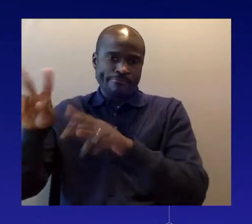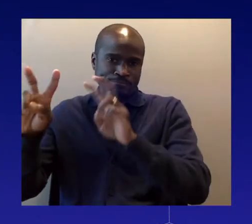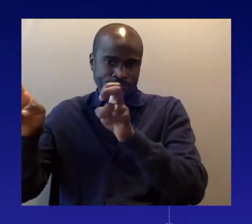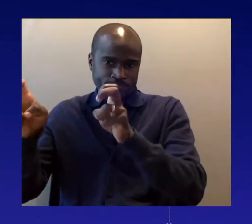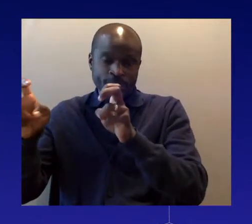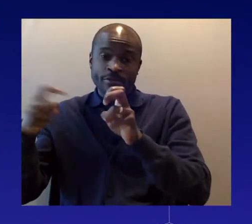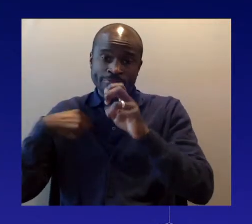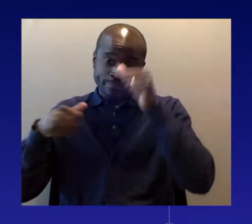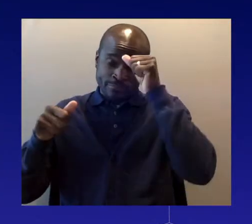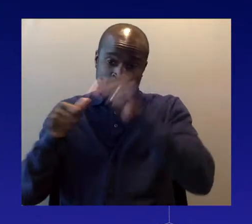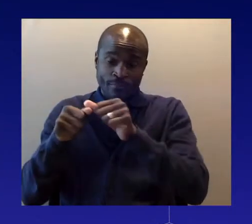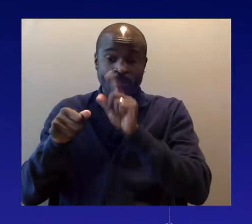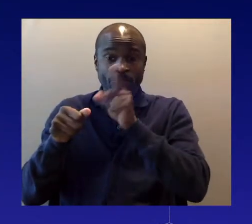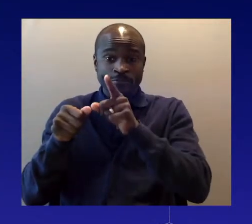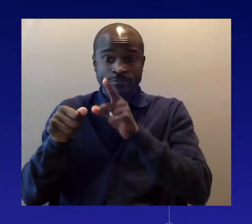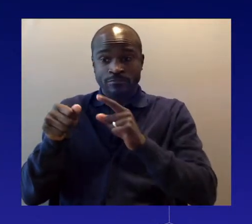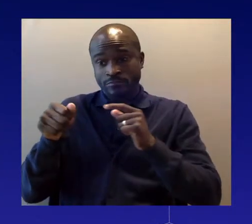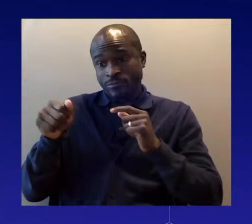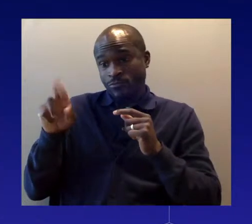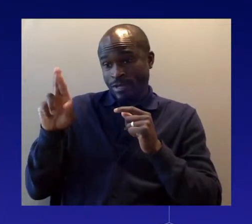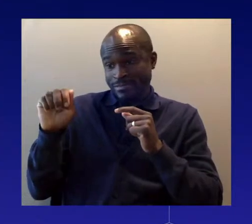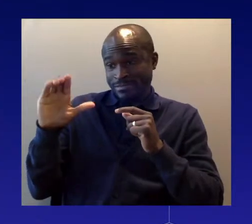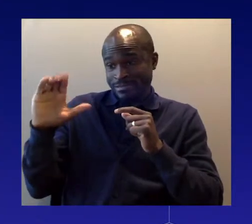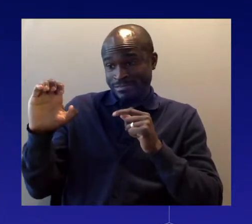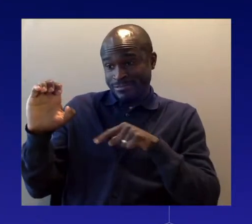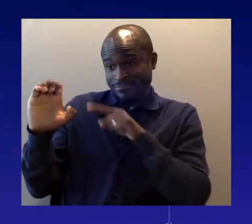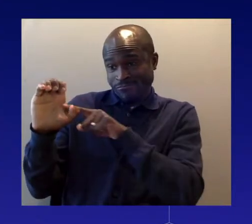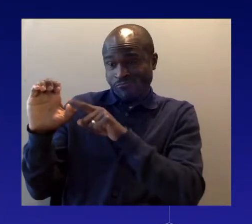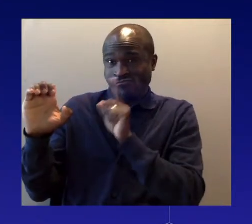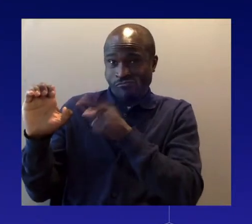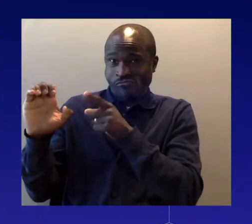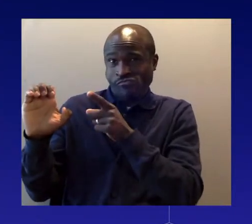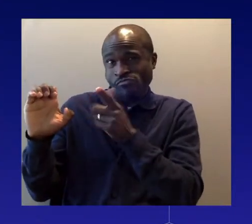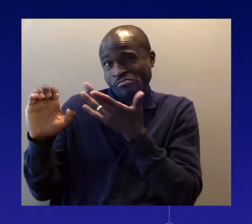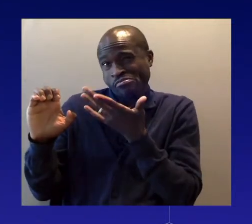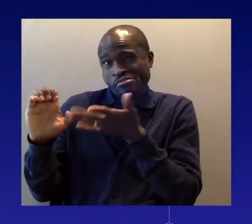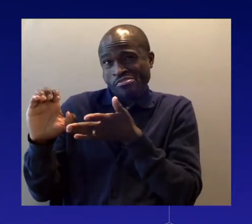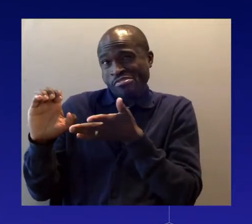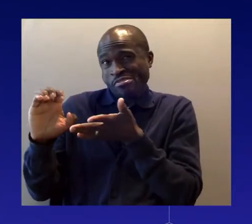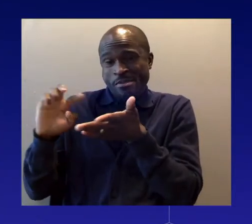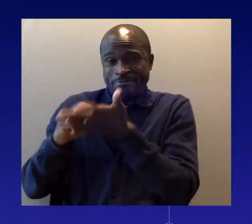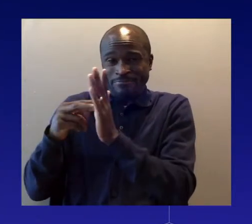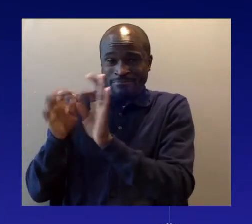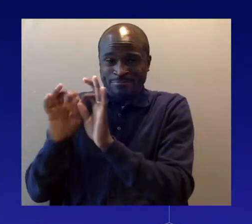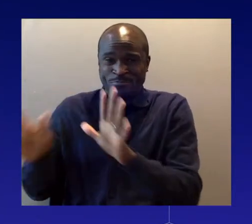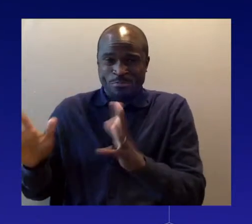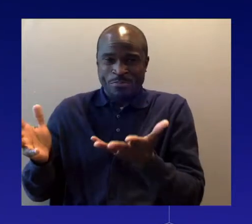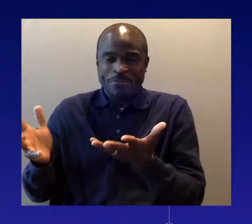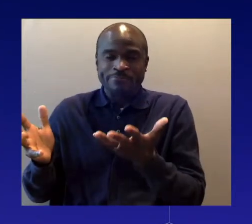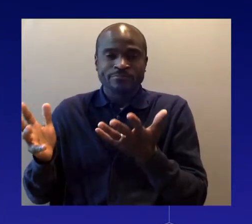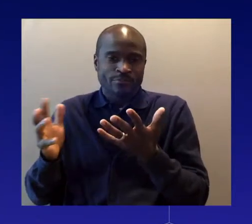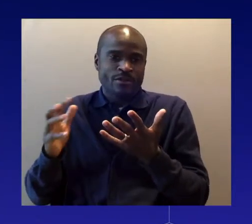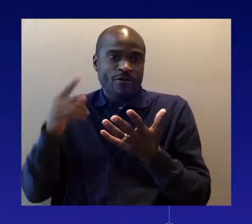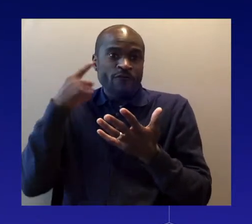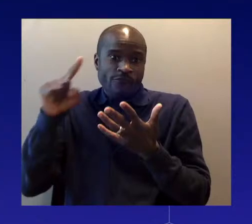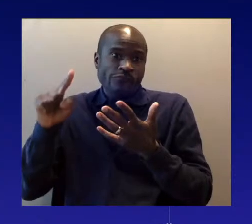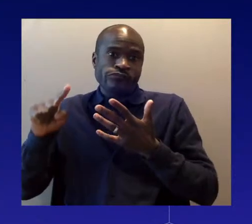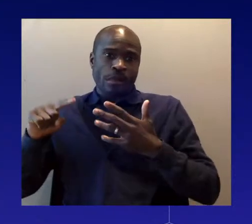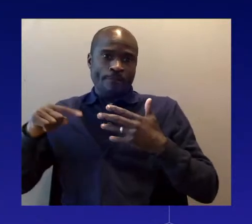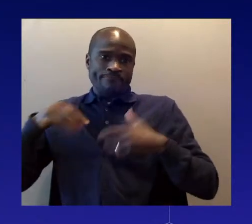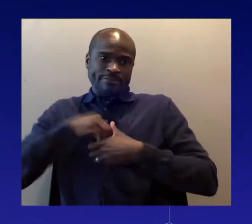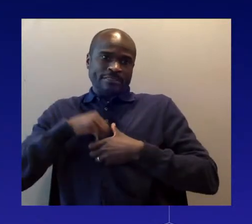meaningless biologically because it is a social construct, but it does have consequences that we need to investigate when we're